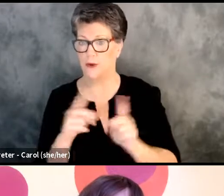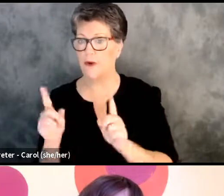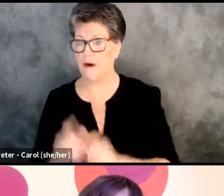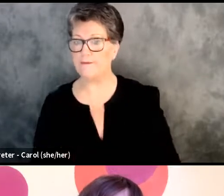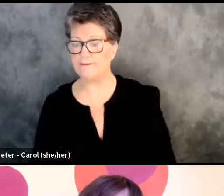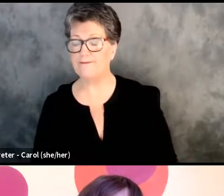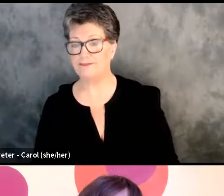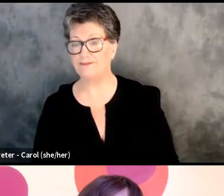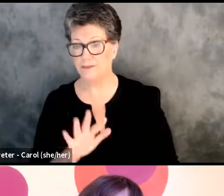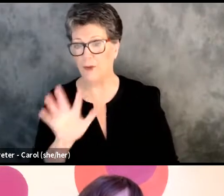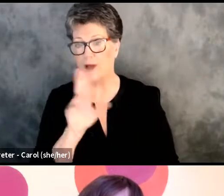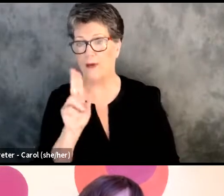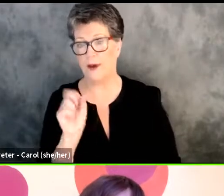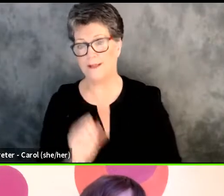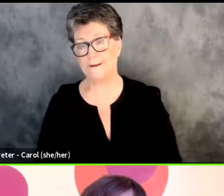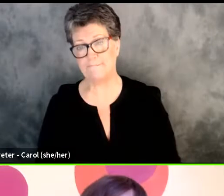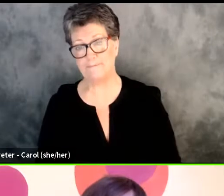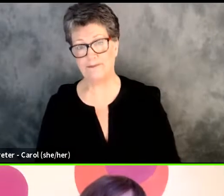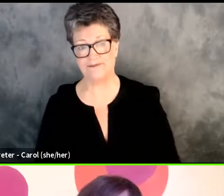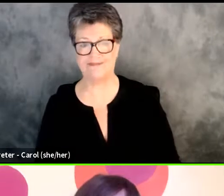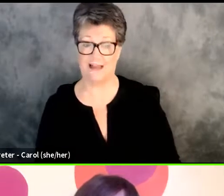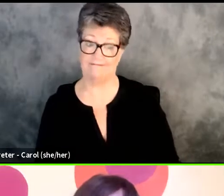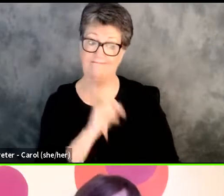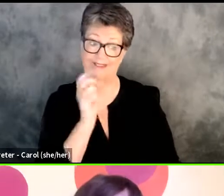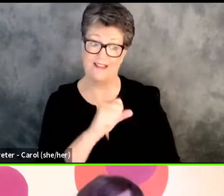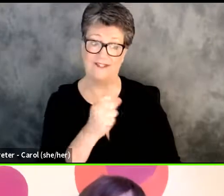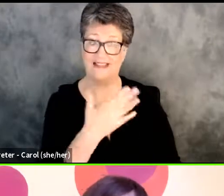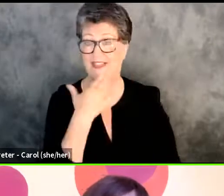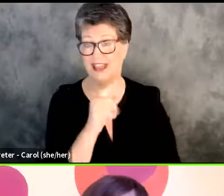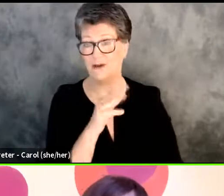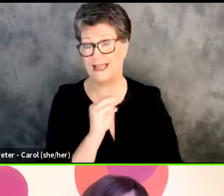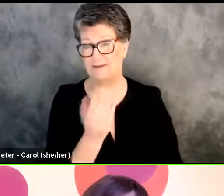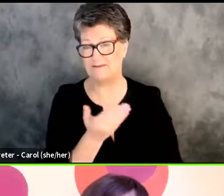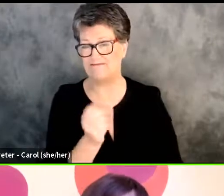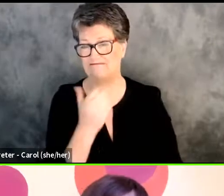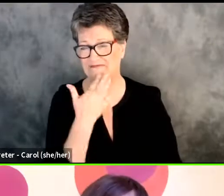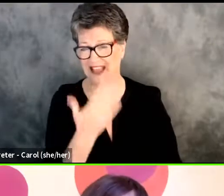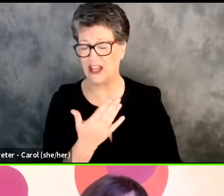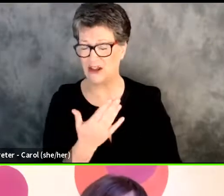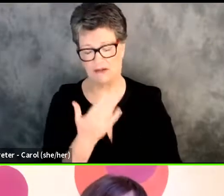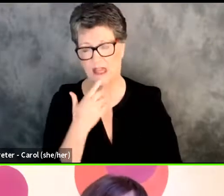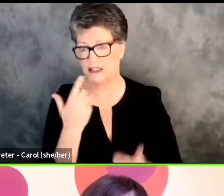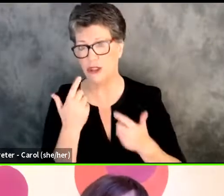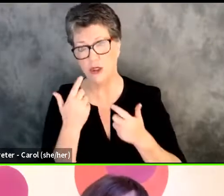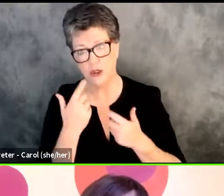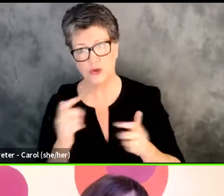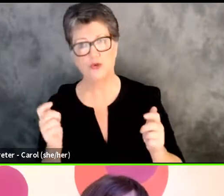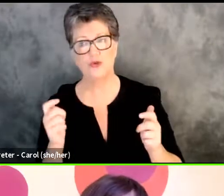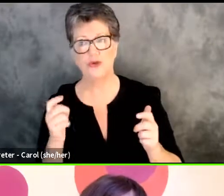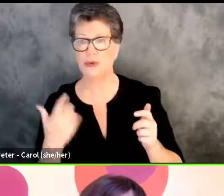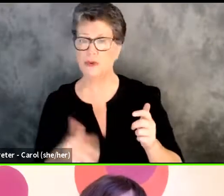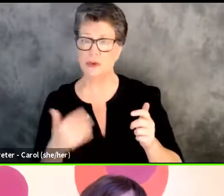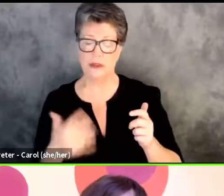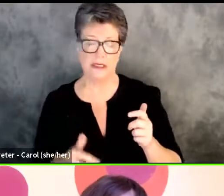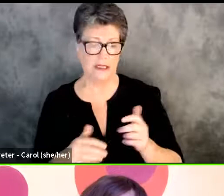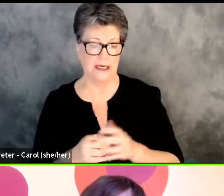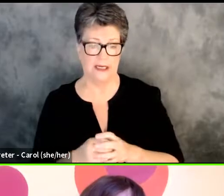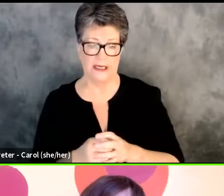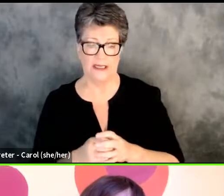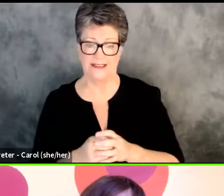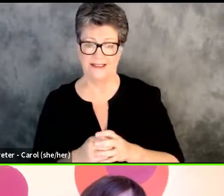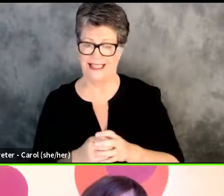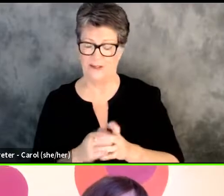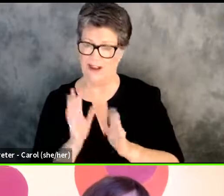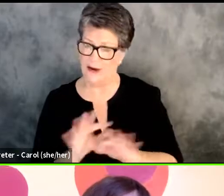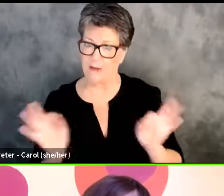around the country. Yeah, definitely. Thank you. Thank you for that. That is like a huge, I don't know, just a huge place of